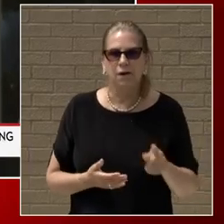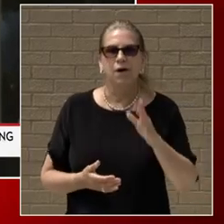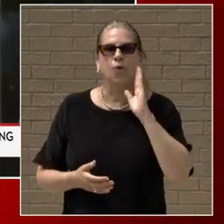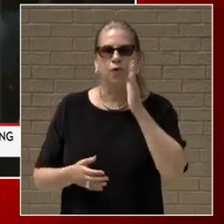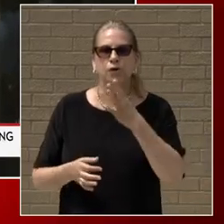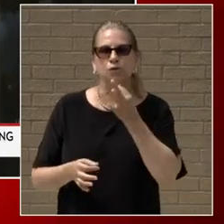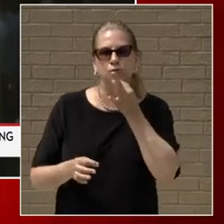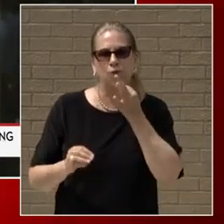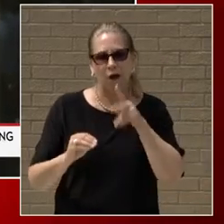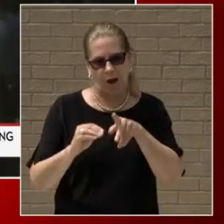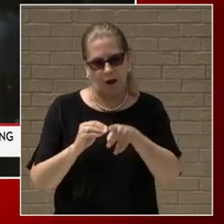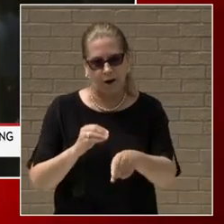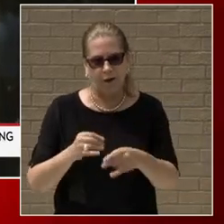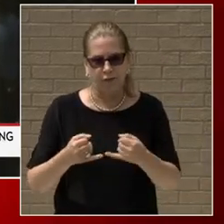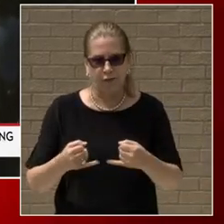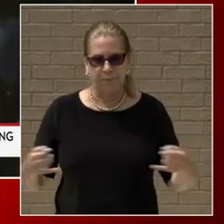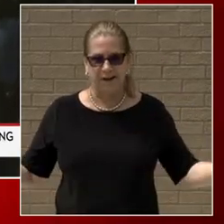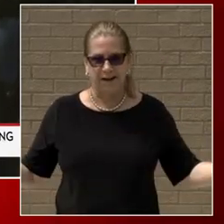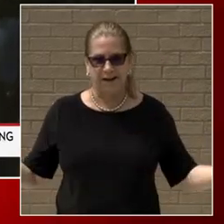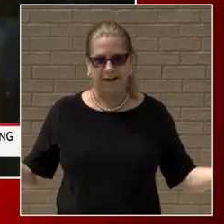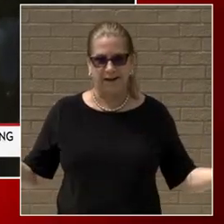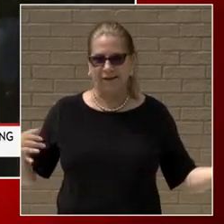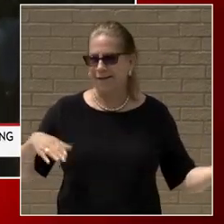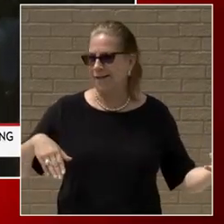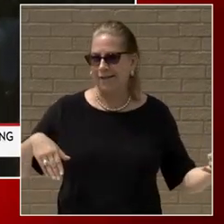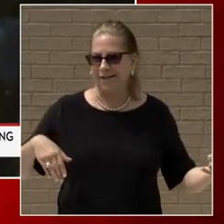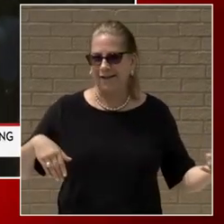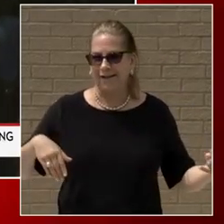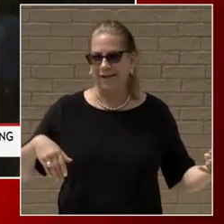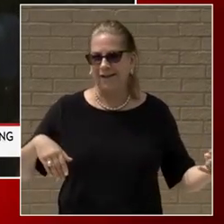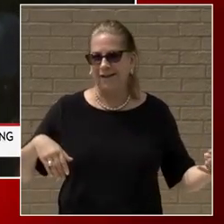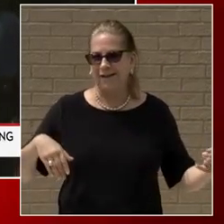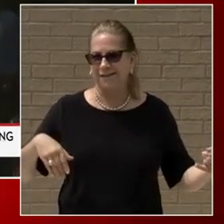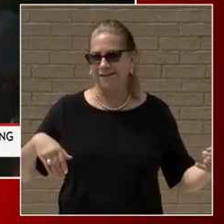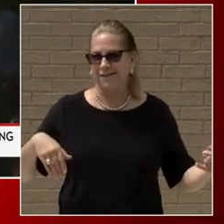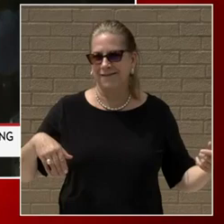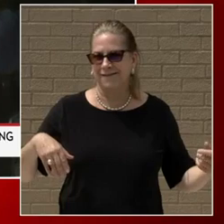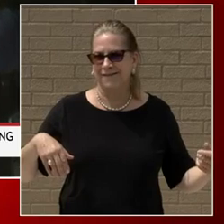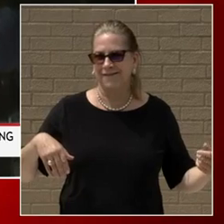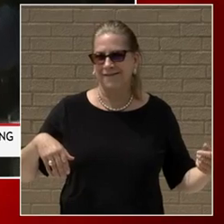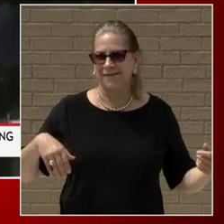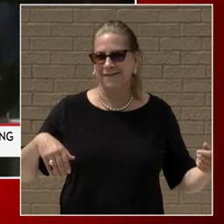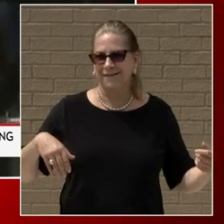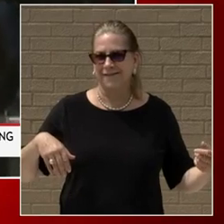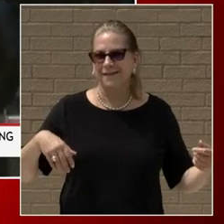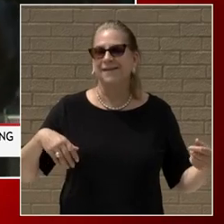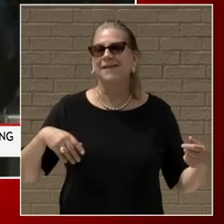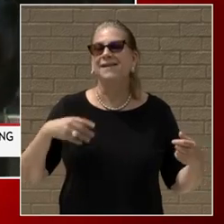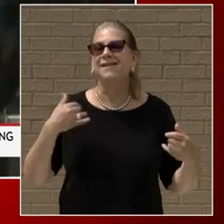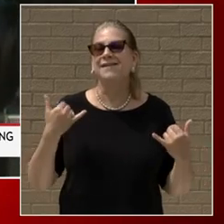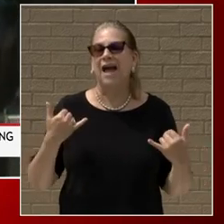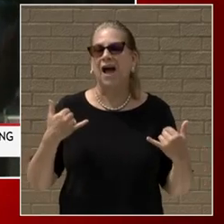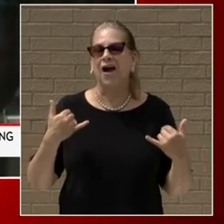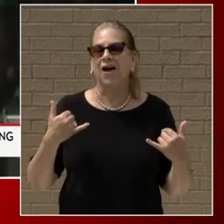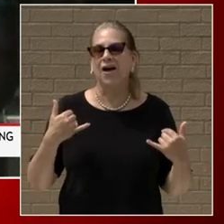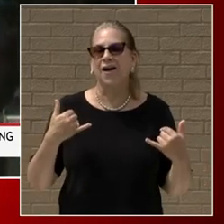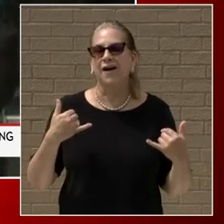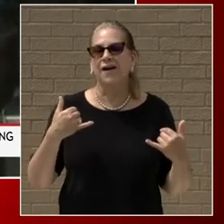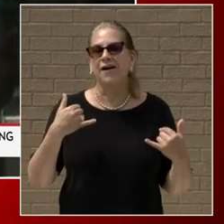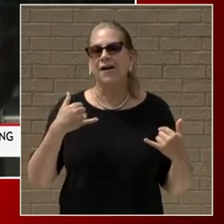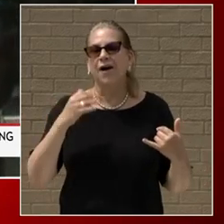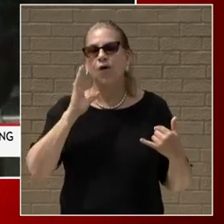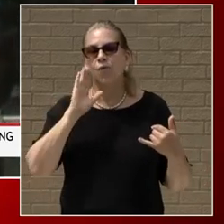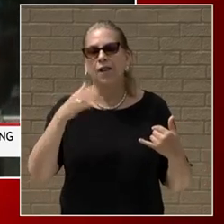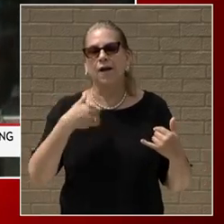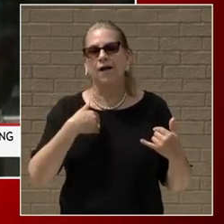done just yet. We have some fine-tuning to do. We aren't finished. We finished the first phase. A new HVAC replacement is scheduled for this fall, so